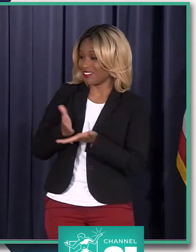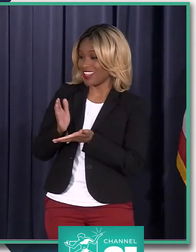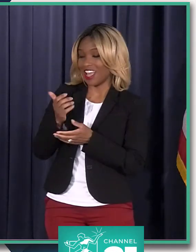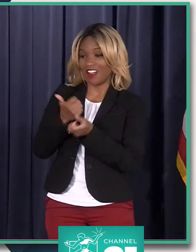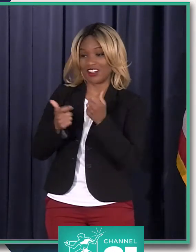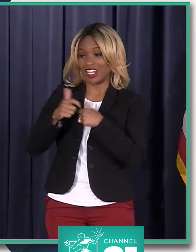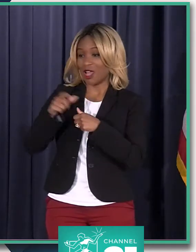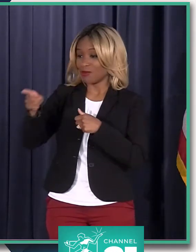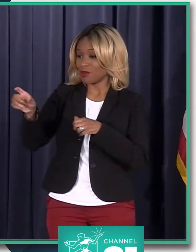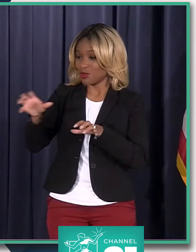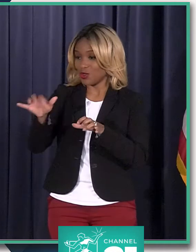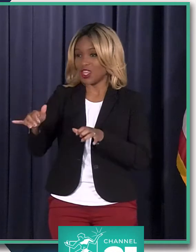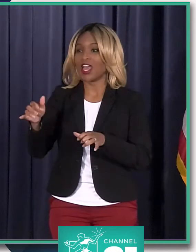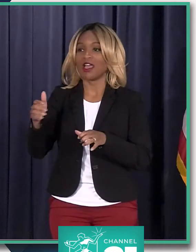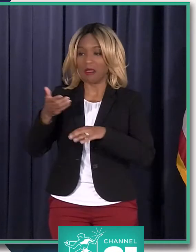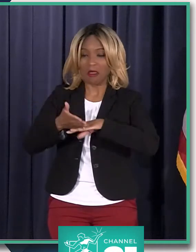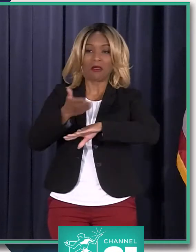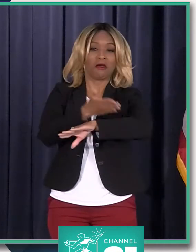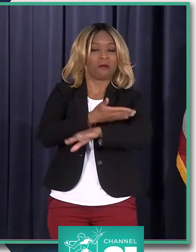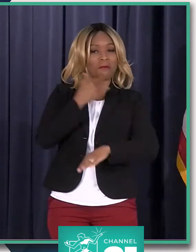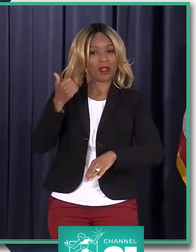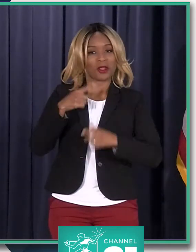again.